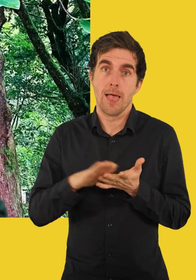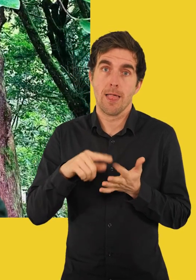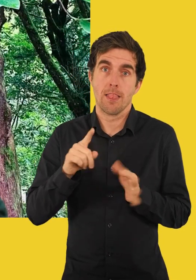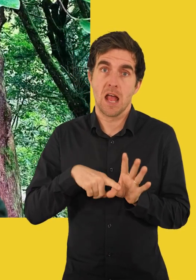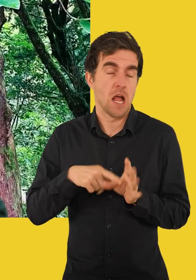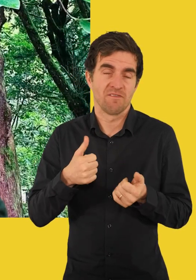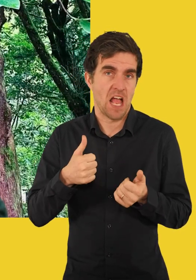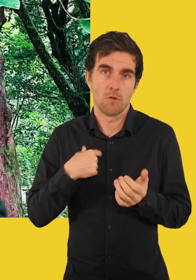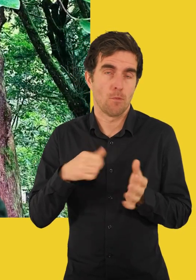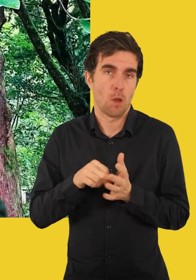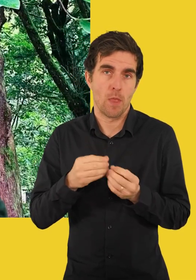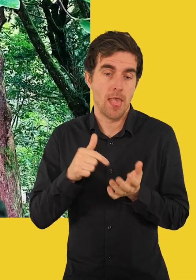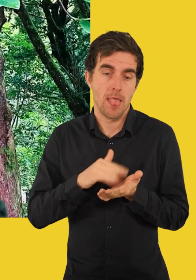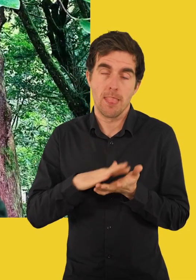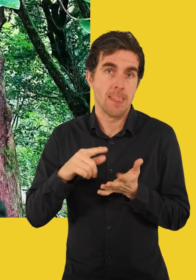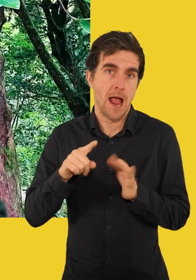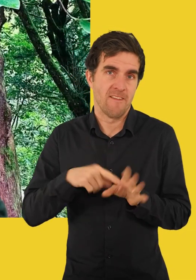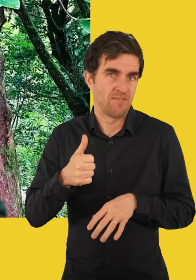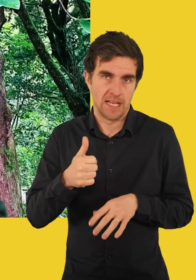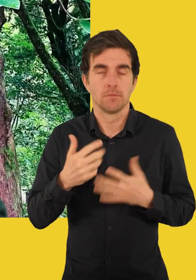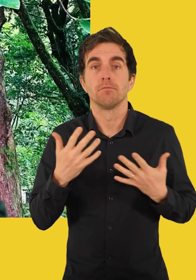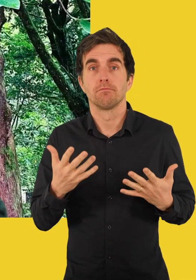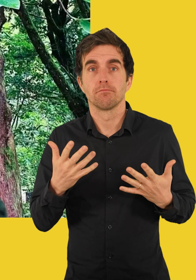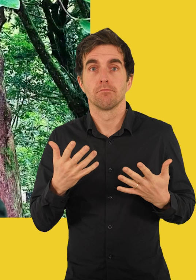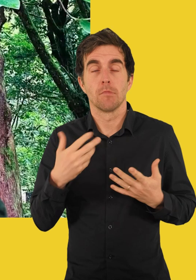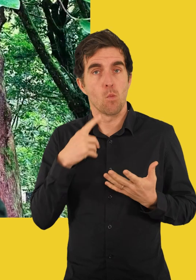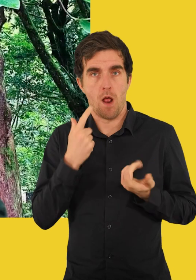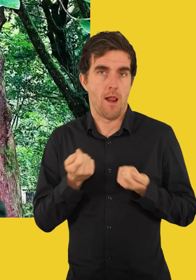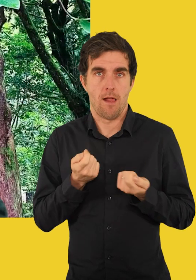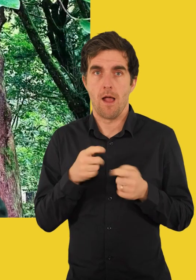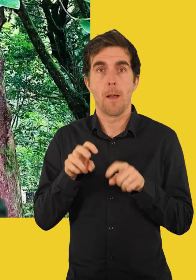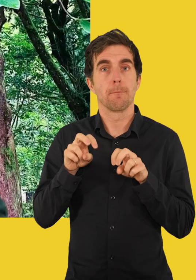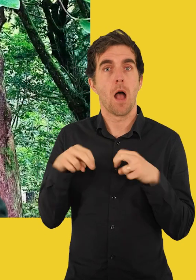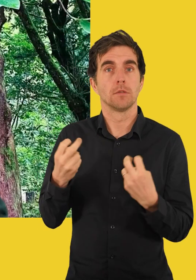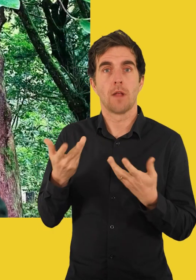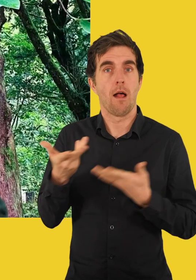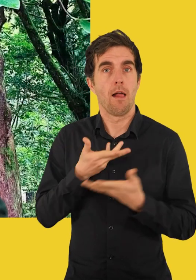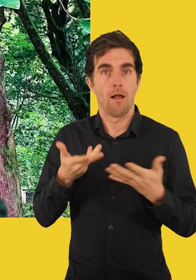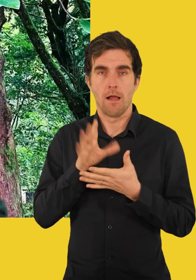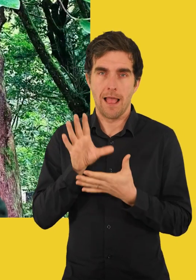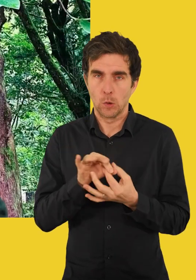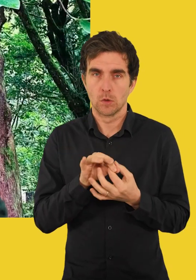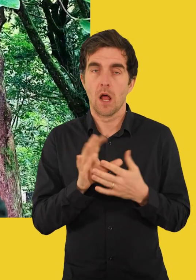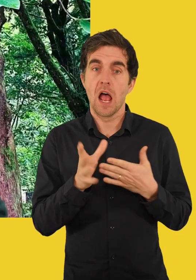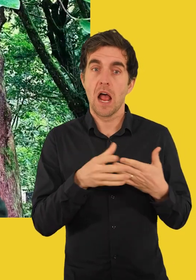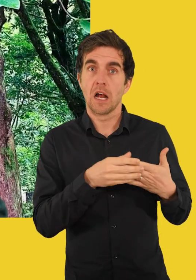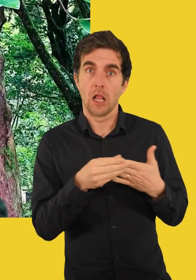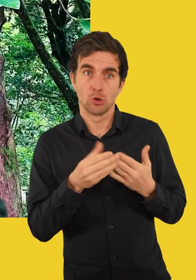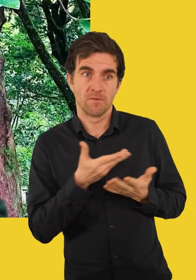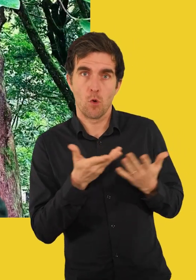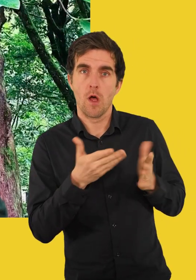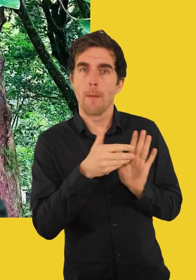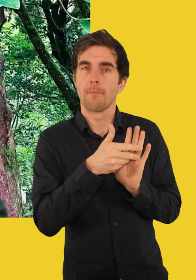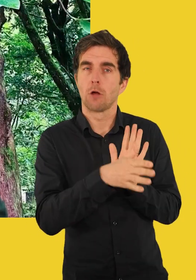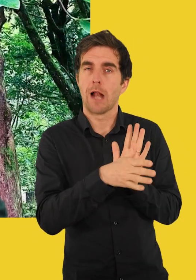issue with they. And I'll be moderating this panel today on marginalised leadership,